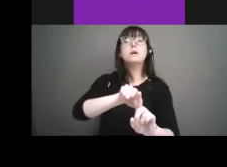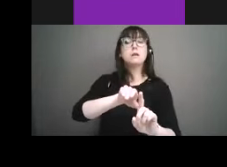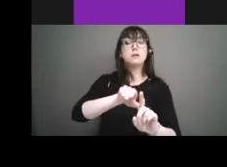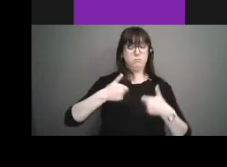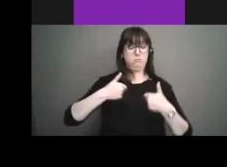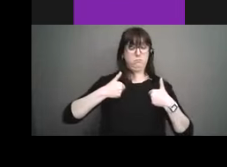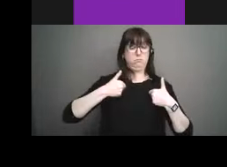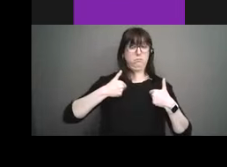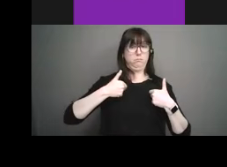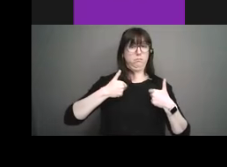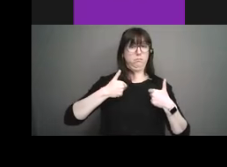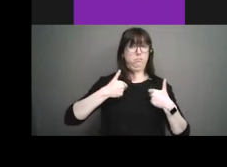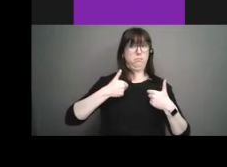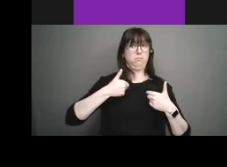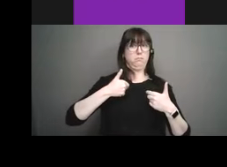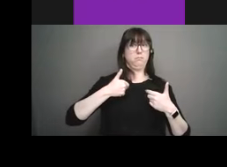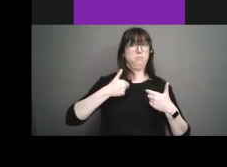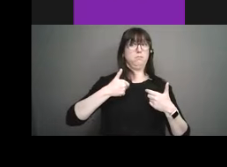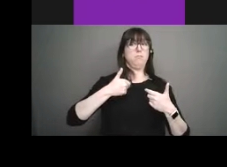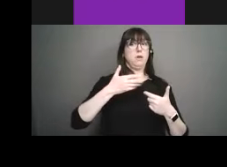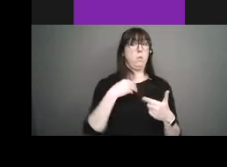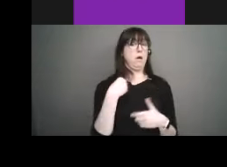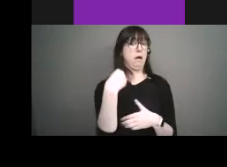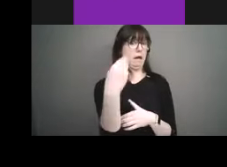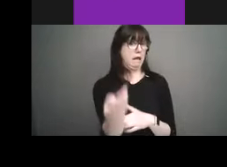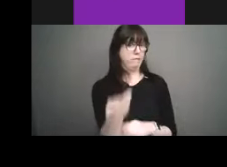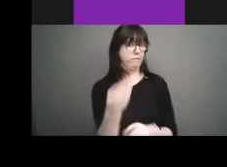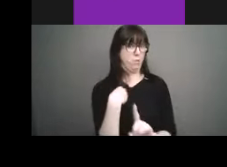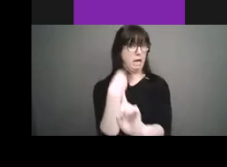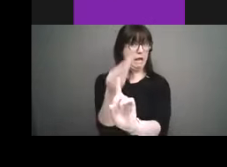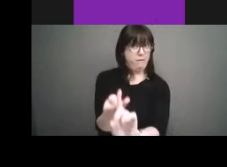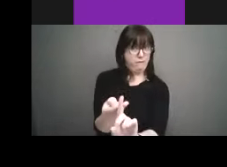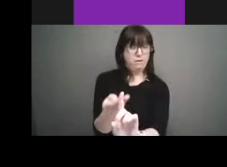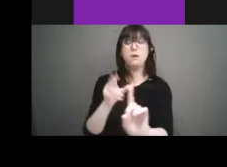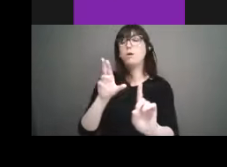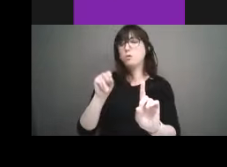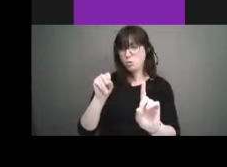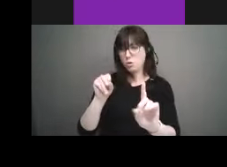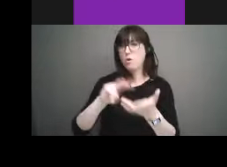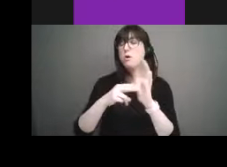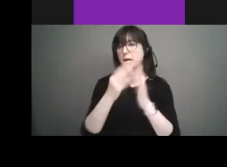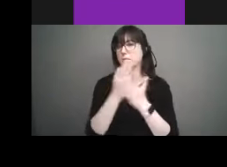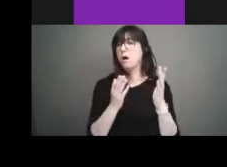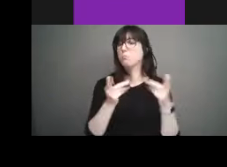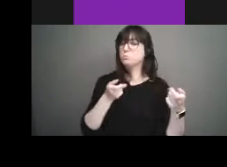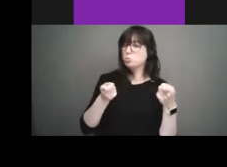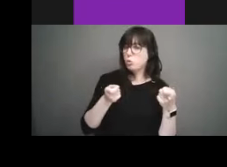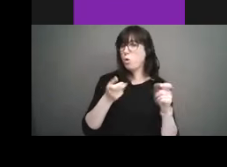power gives the power of attorney document over immediately, and so therefore there's some control over